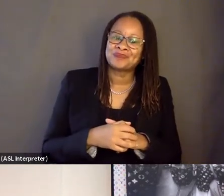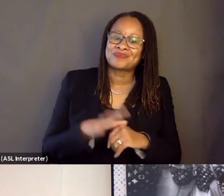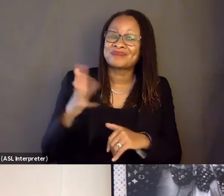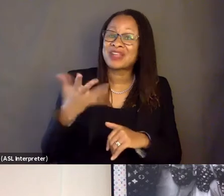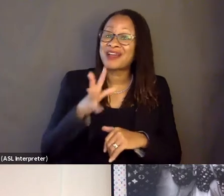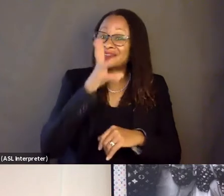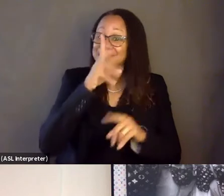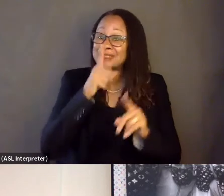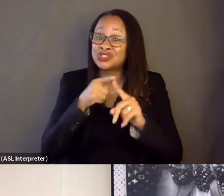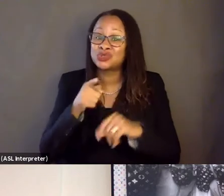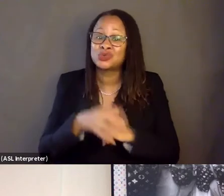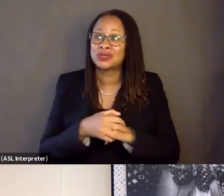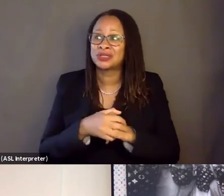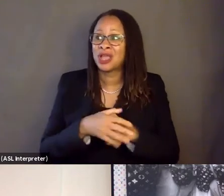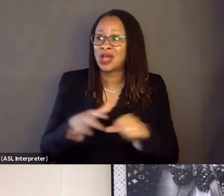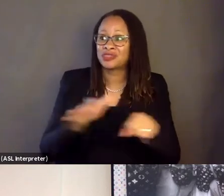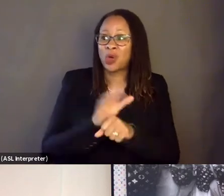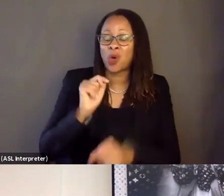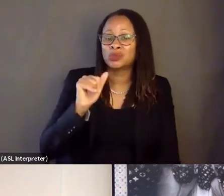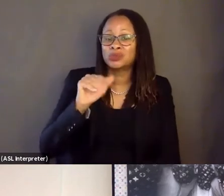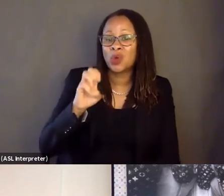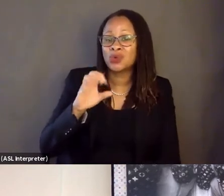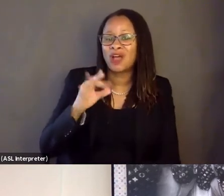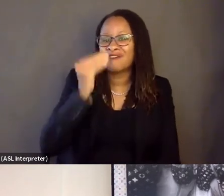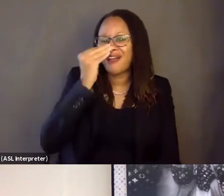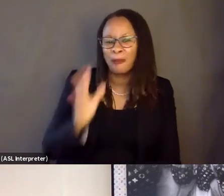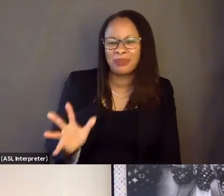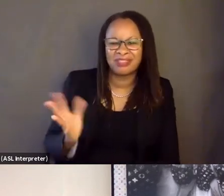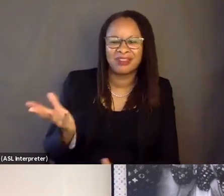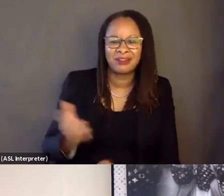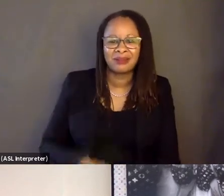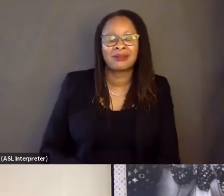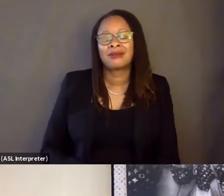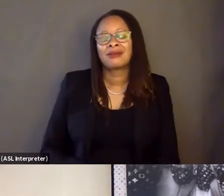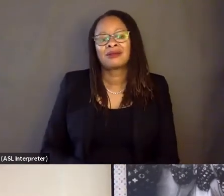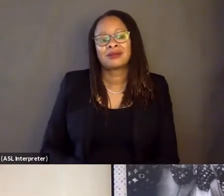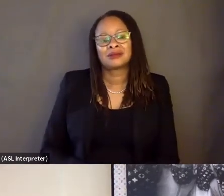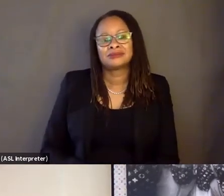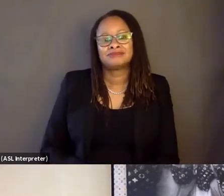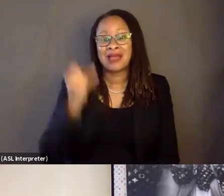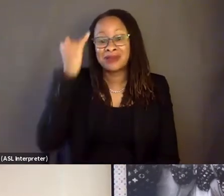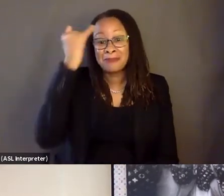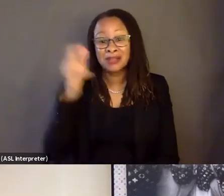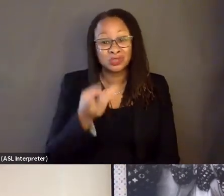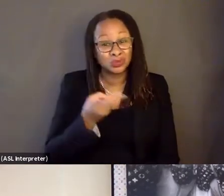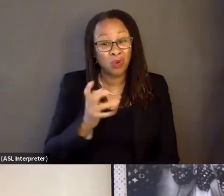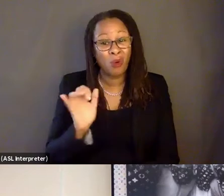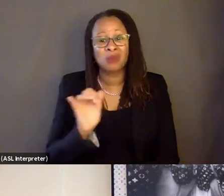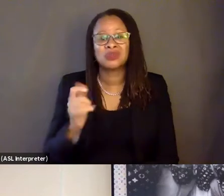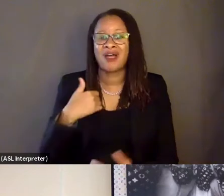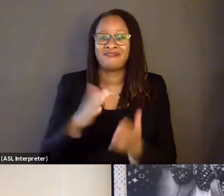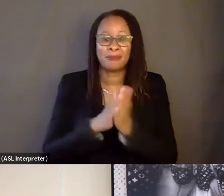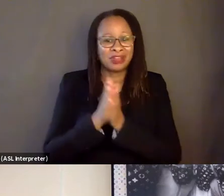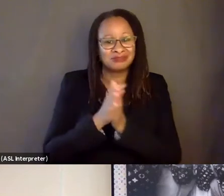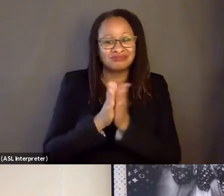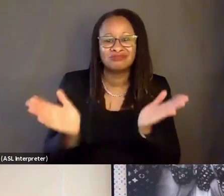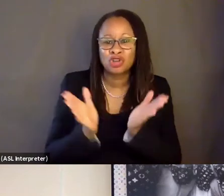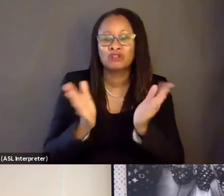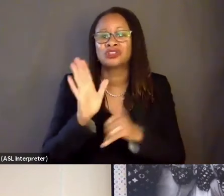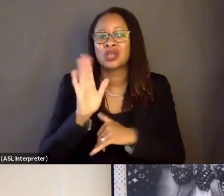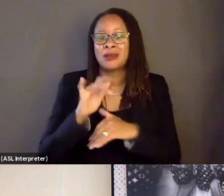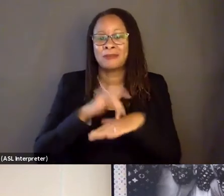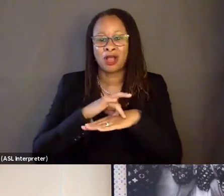to the whole tone of apathy, I would imagine you as well have really been encouraged by the